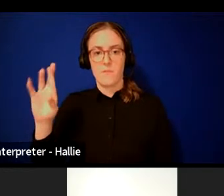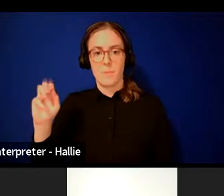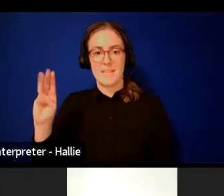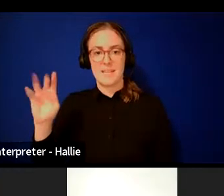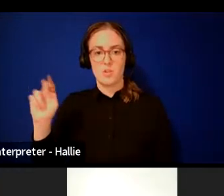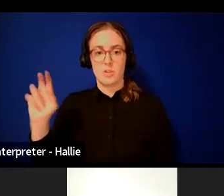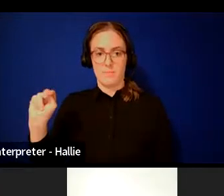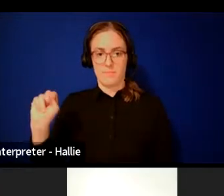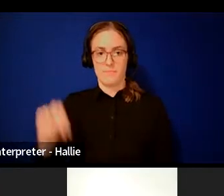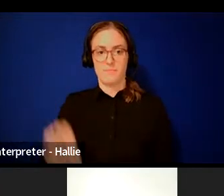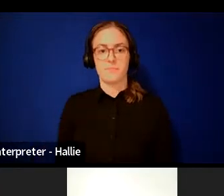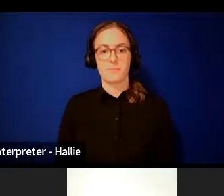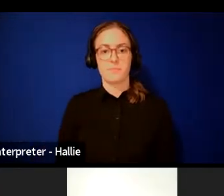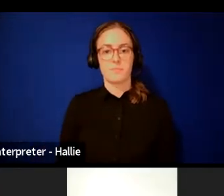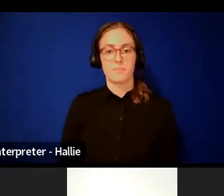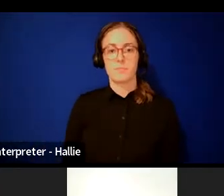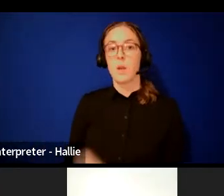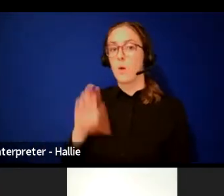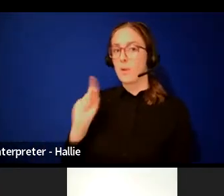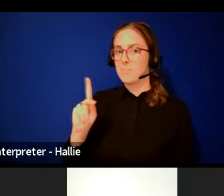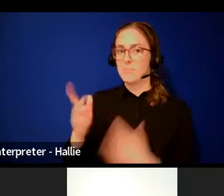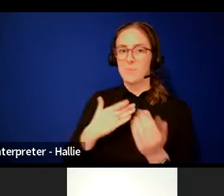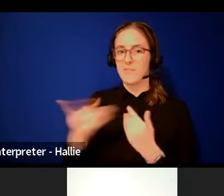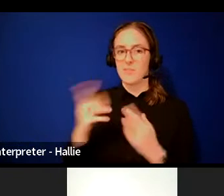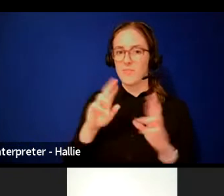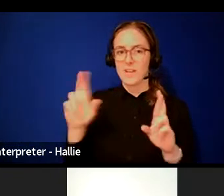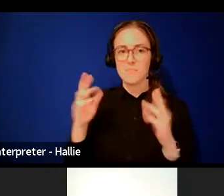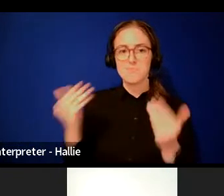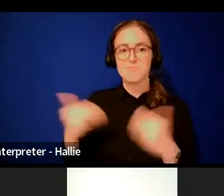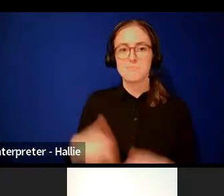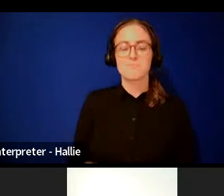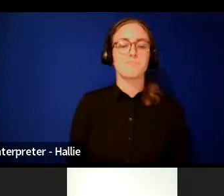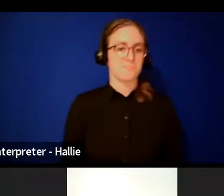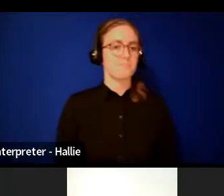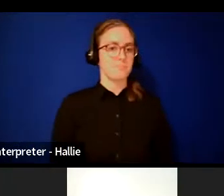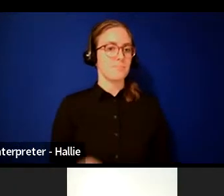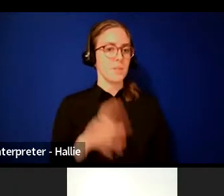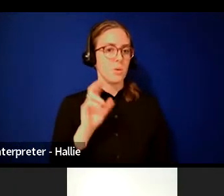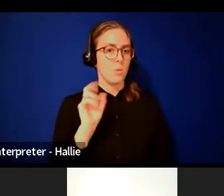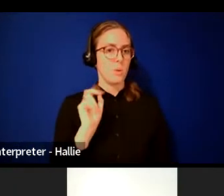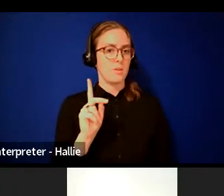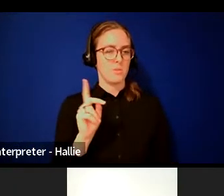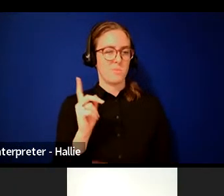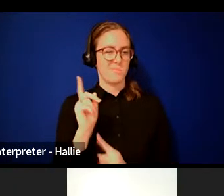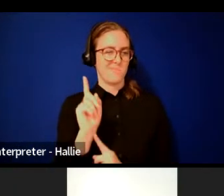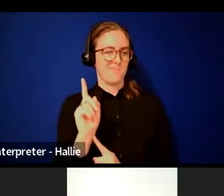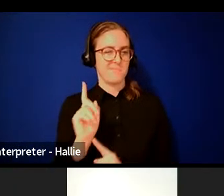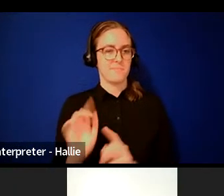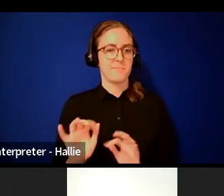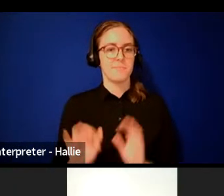ready. Okay, let me just one last moment here.